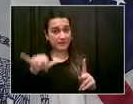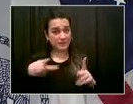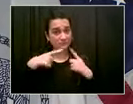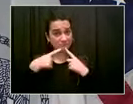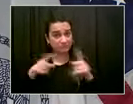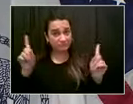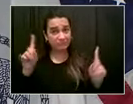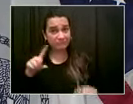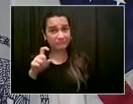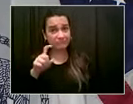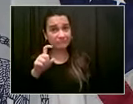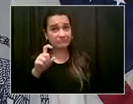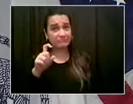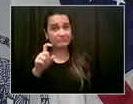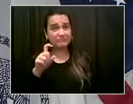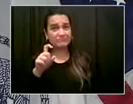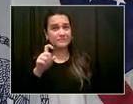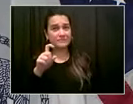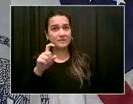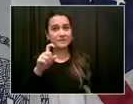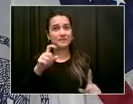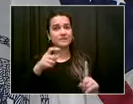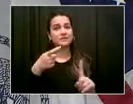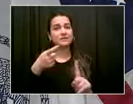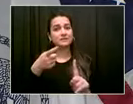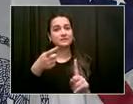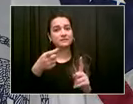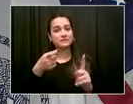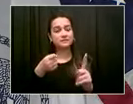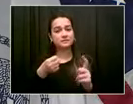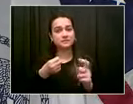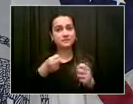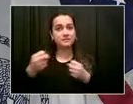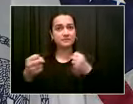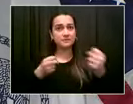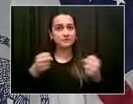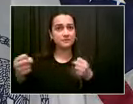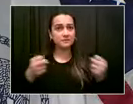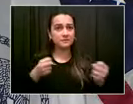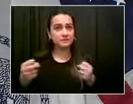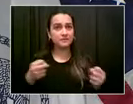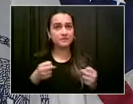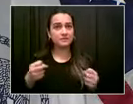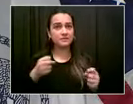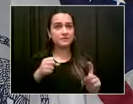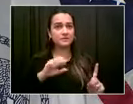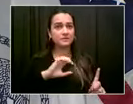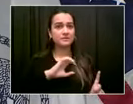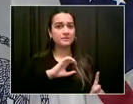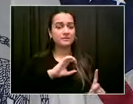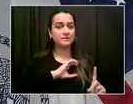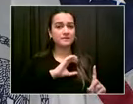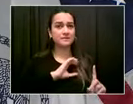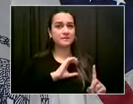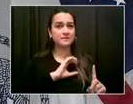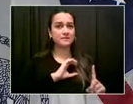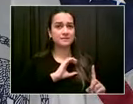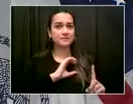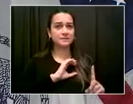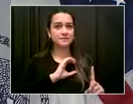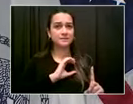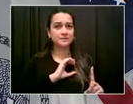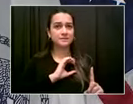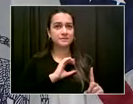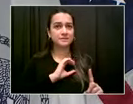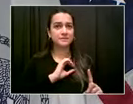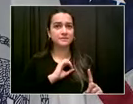on the platforms increased? And how soon, if at all, do you expect to see a turnaround in